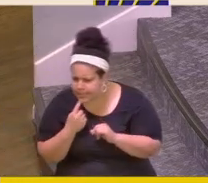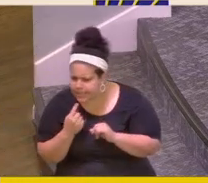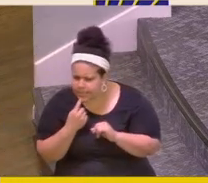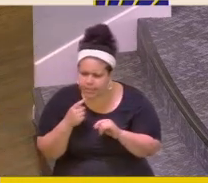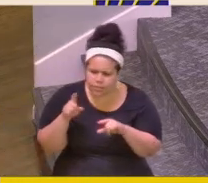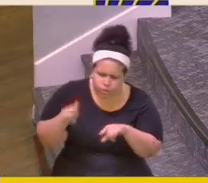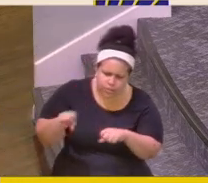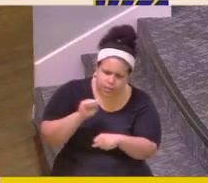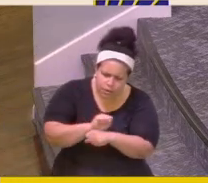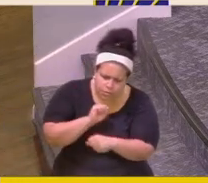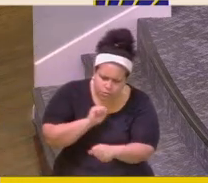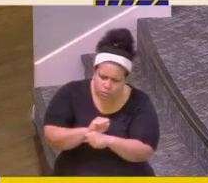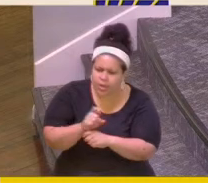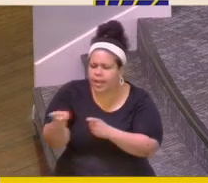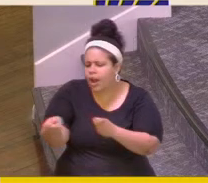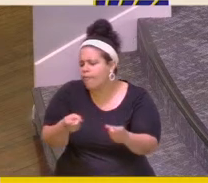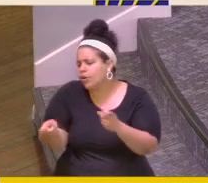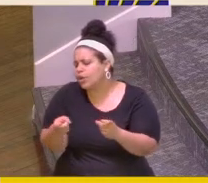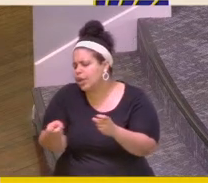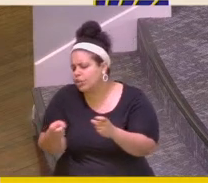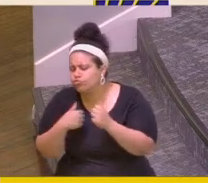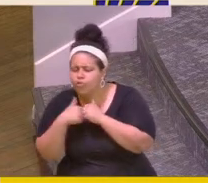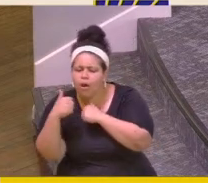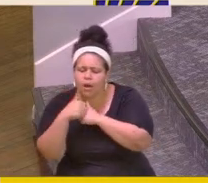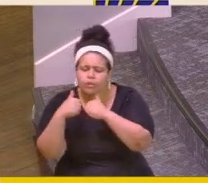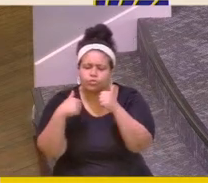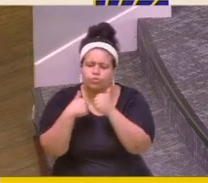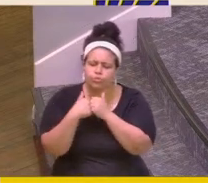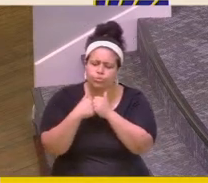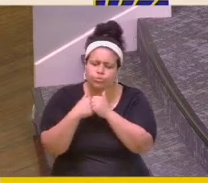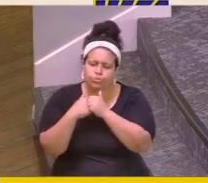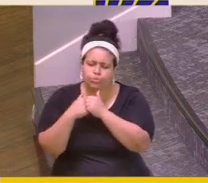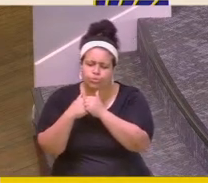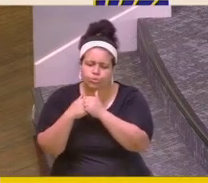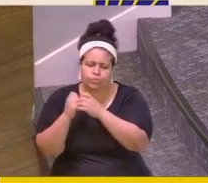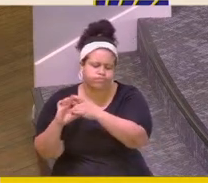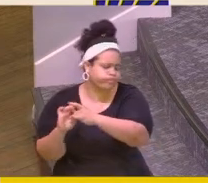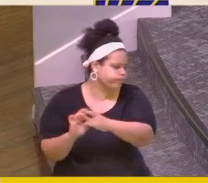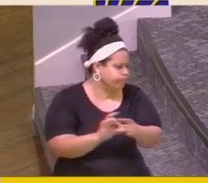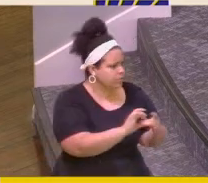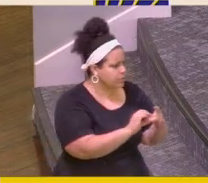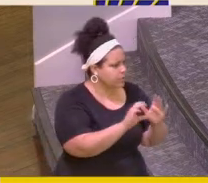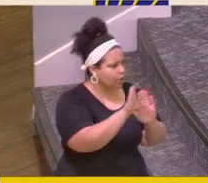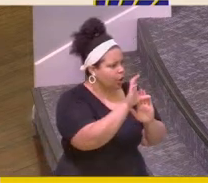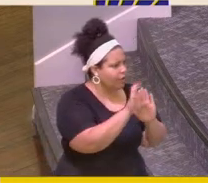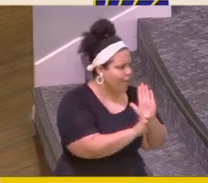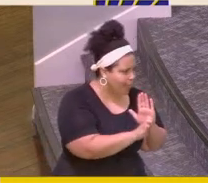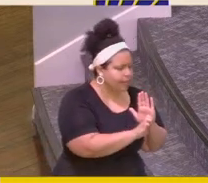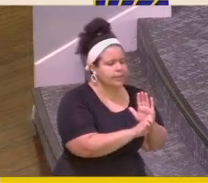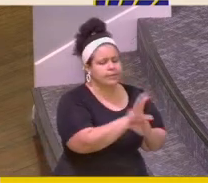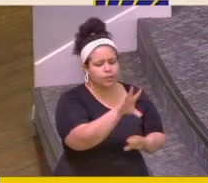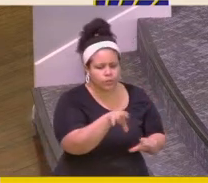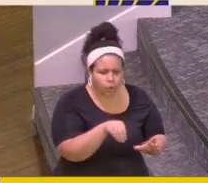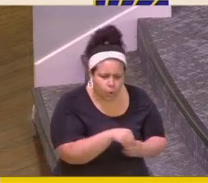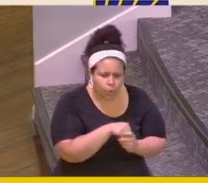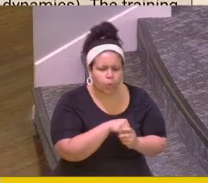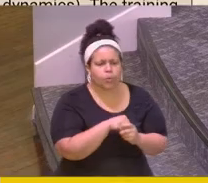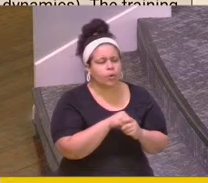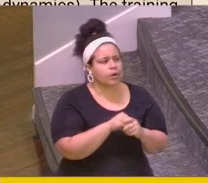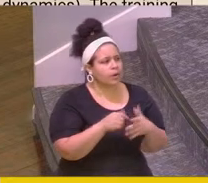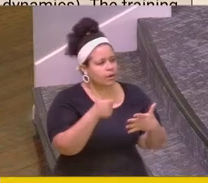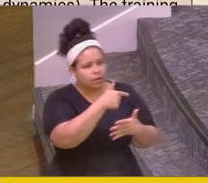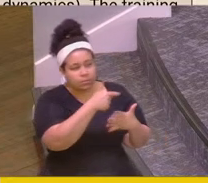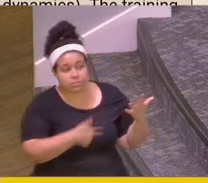in the area of governance structure to align member code of conduct to the code of ethics, including, and the items are